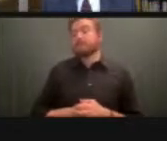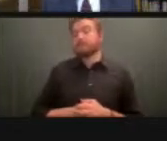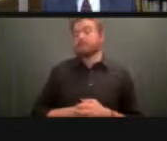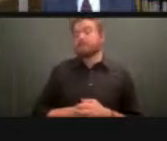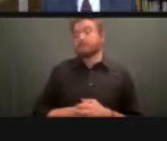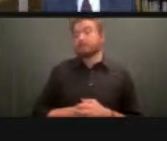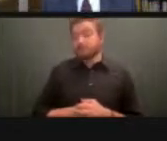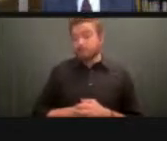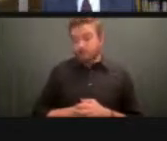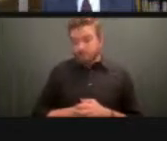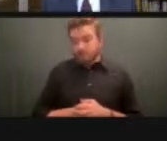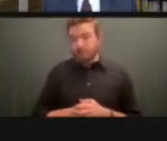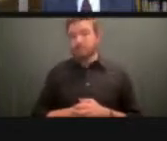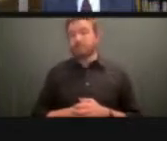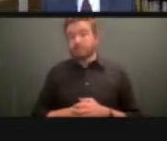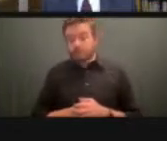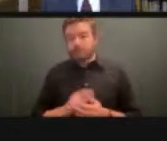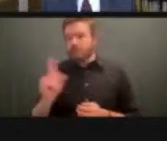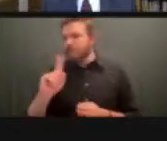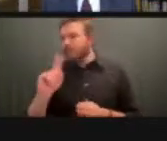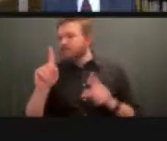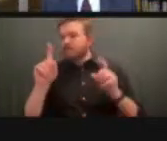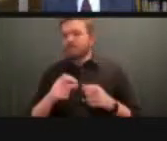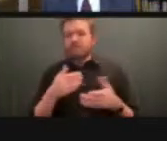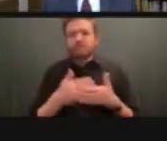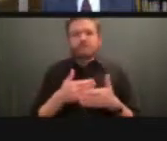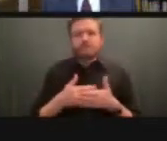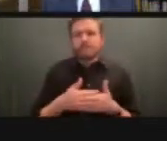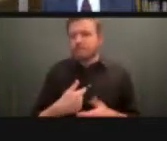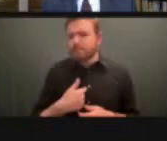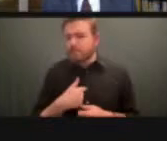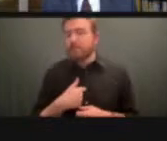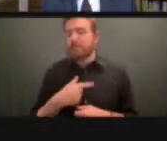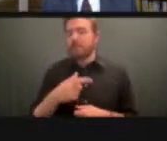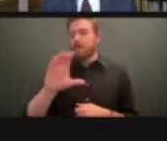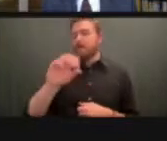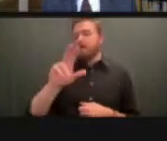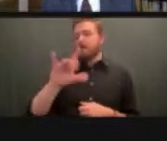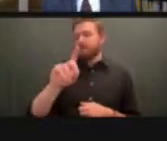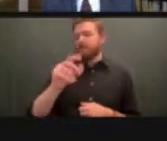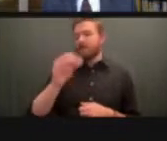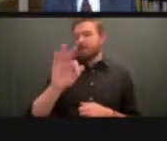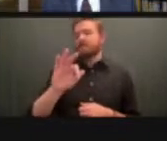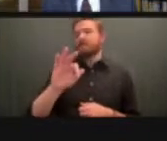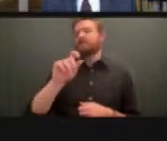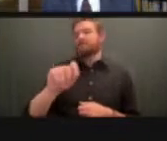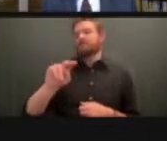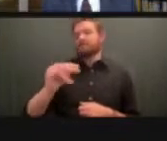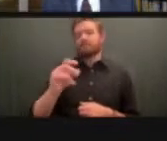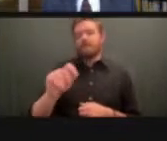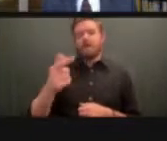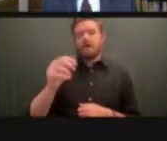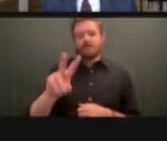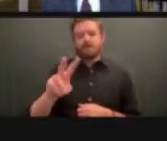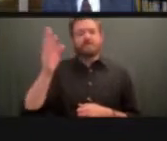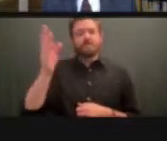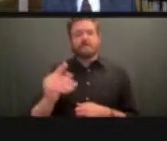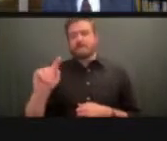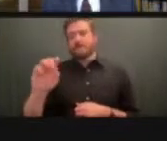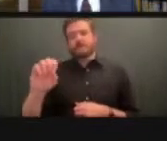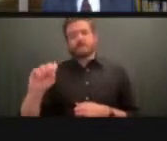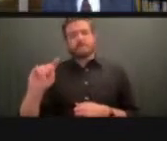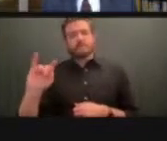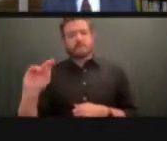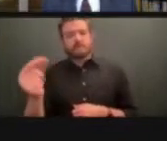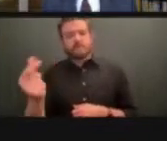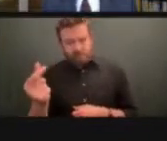covid19.nj.gov, and click the link for testing at the top of the page. And as for boosters, we are continuing to see more and more people